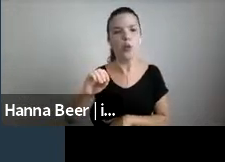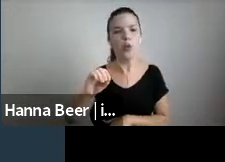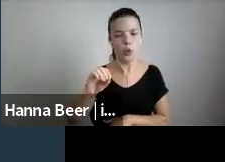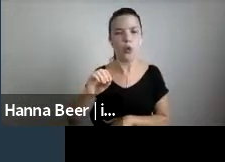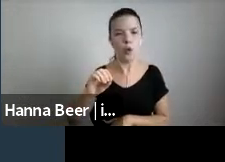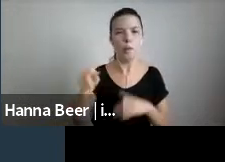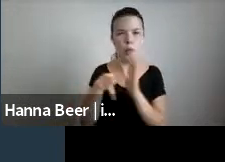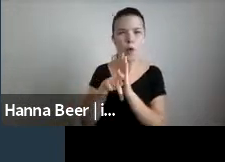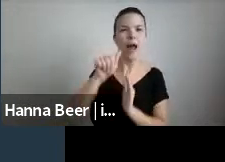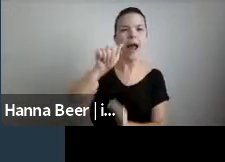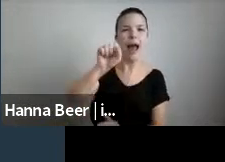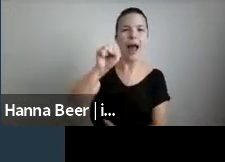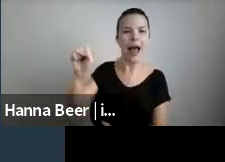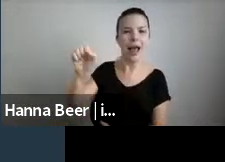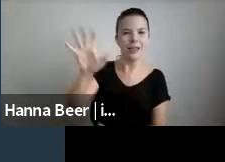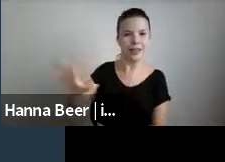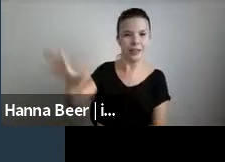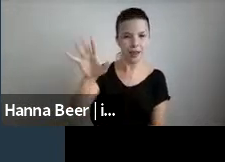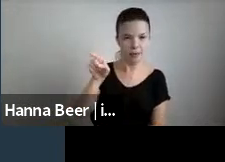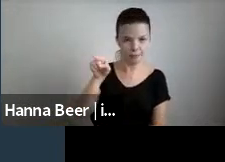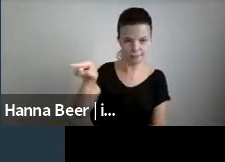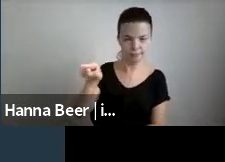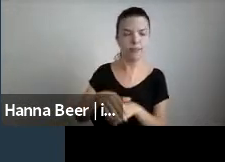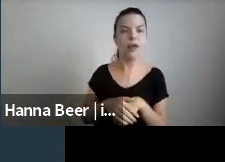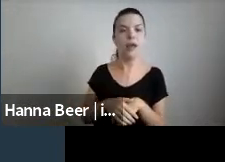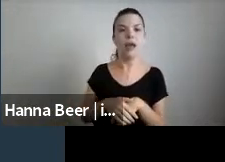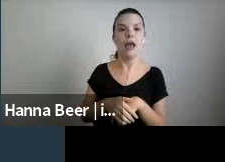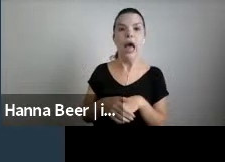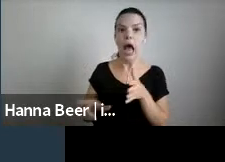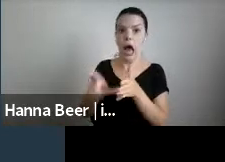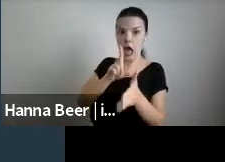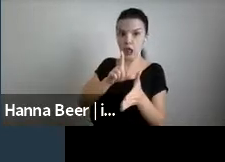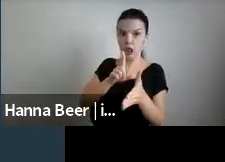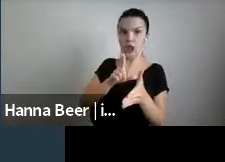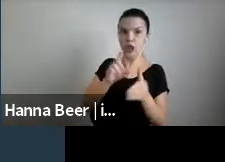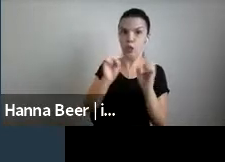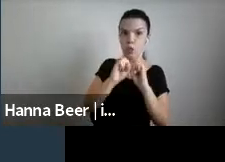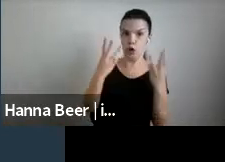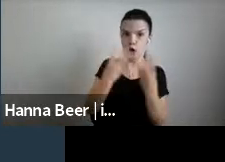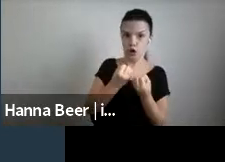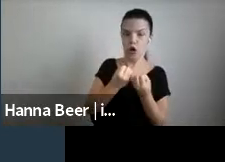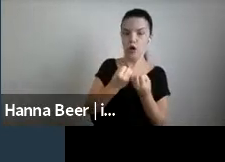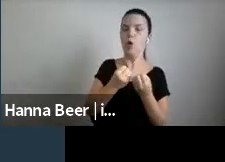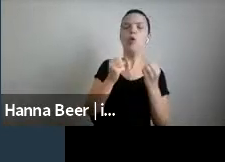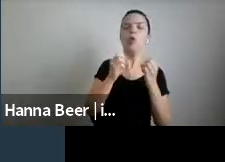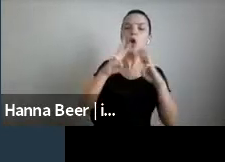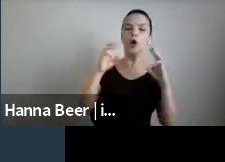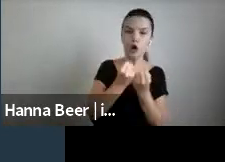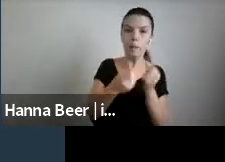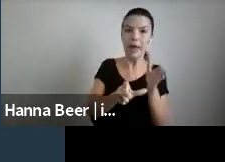was pre-workshop. The areas of interest looked like this, and then at the workshop,